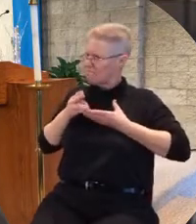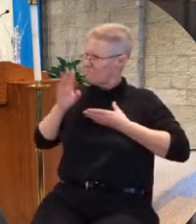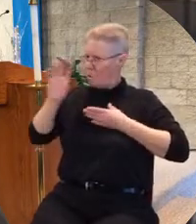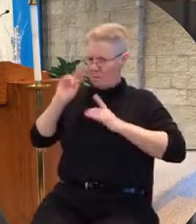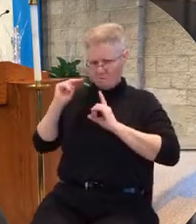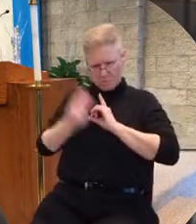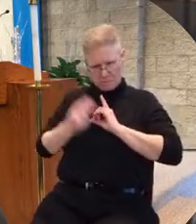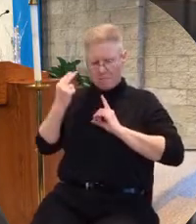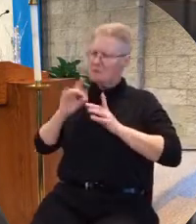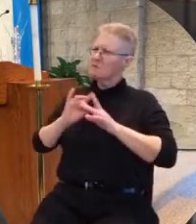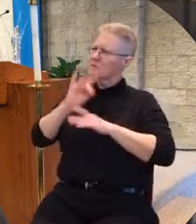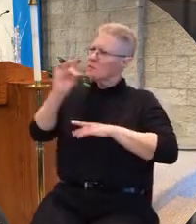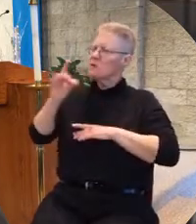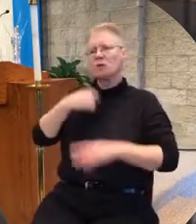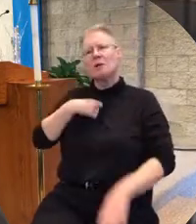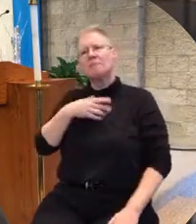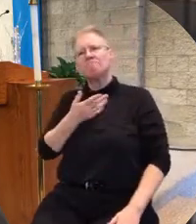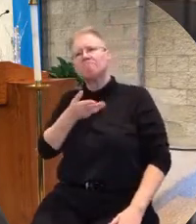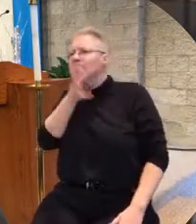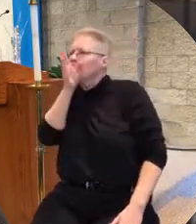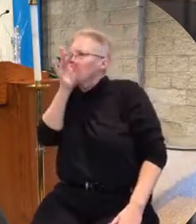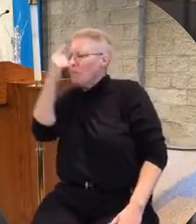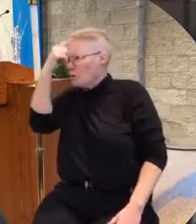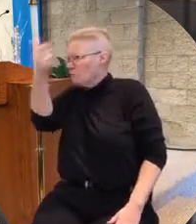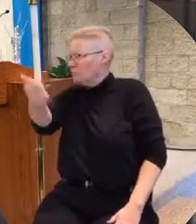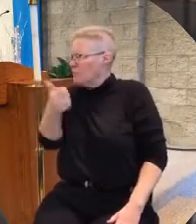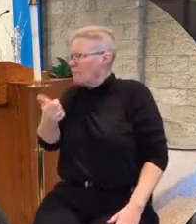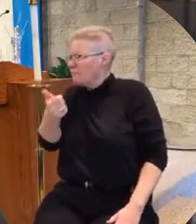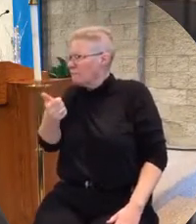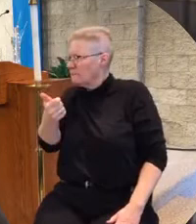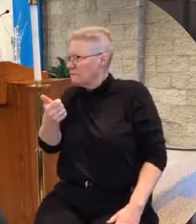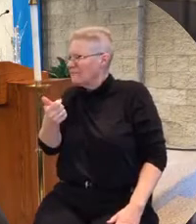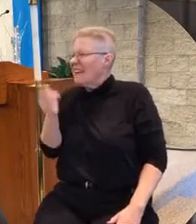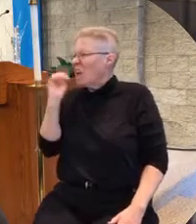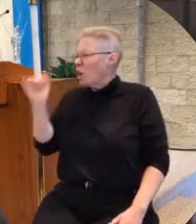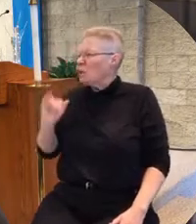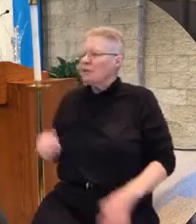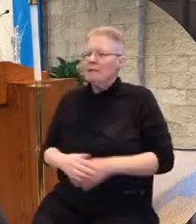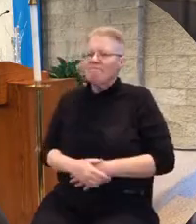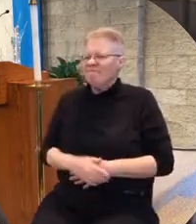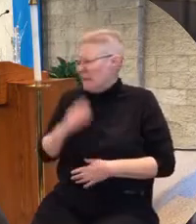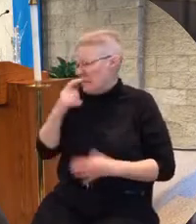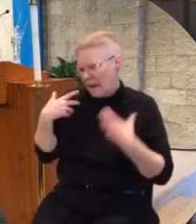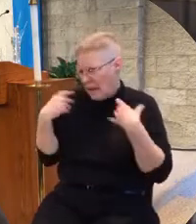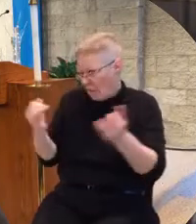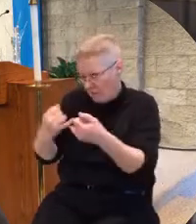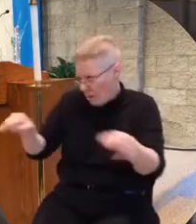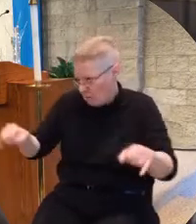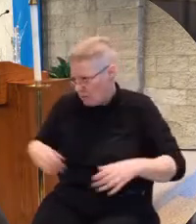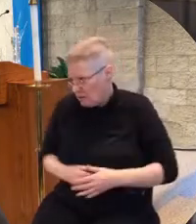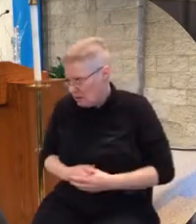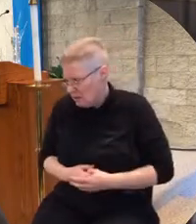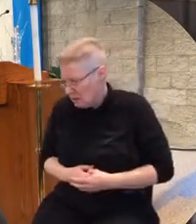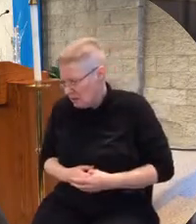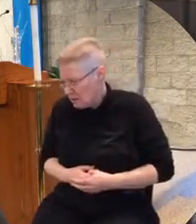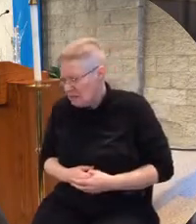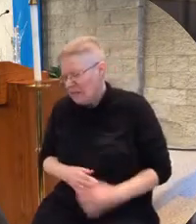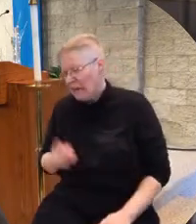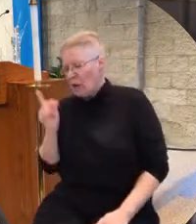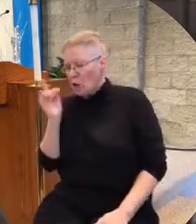for yourself. It looks like having unhealthy boundaries. And it looks like, and it feels